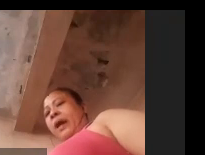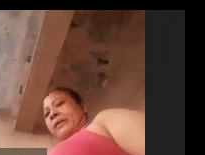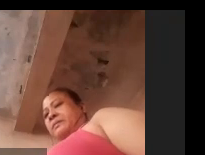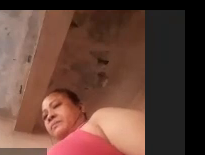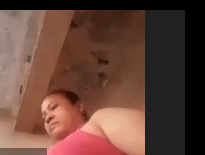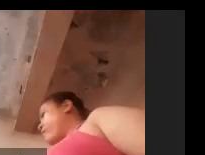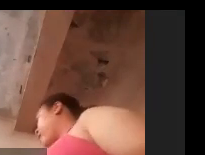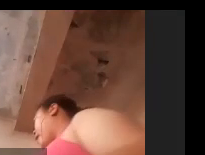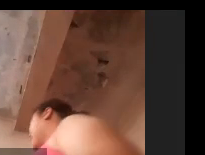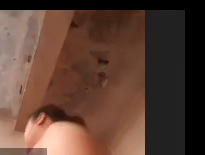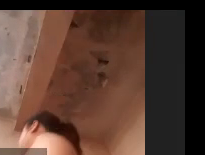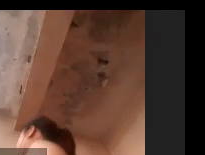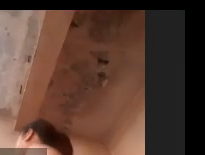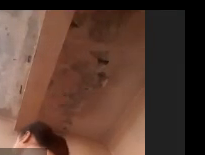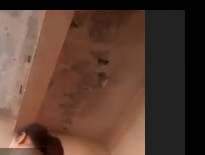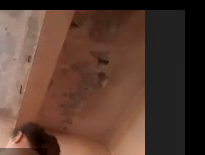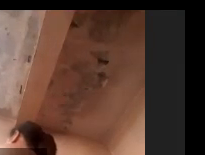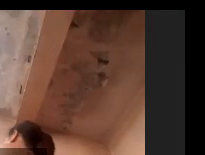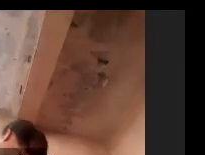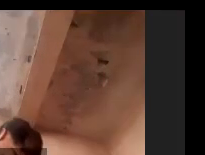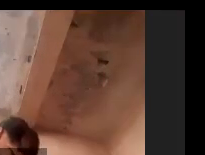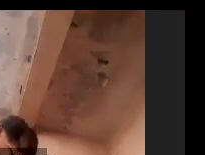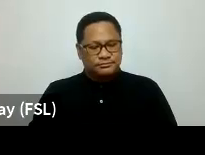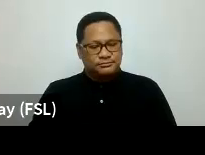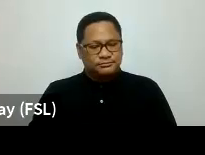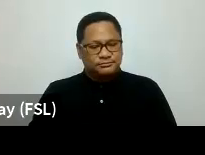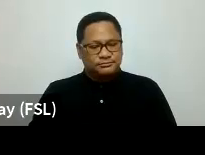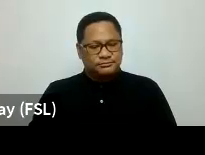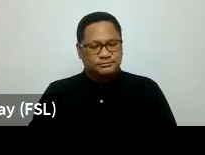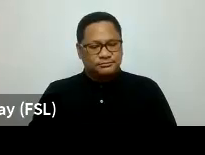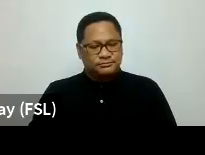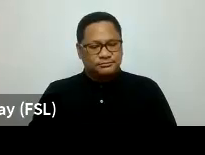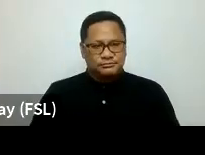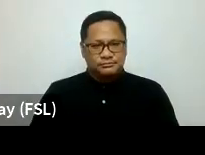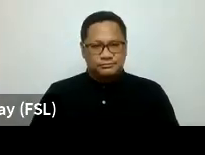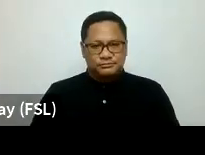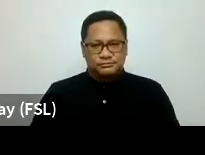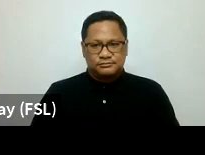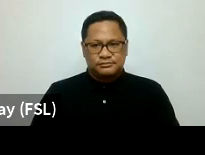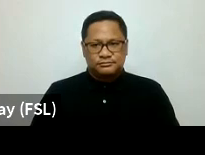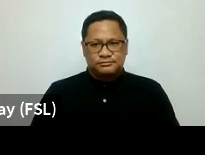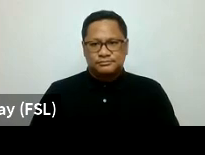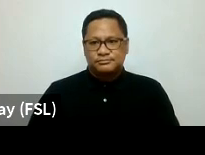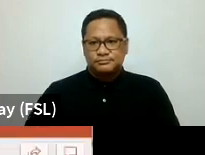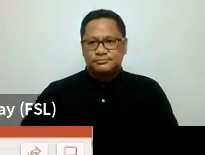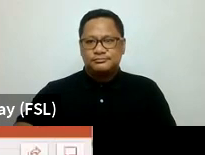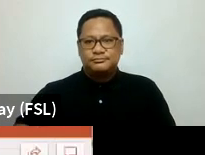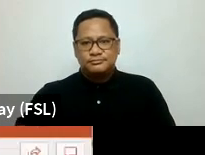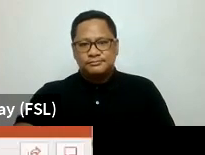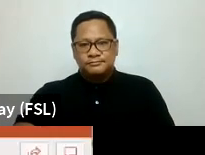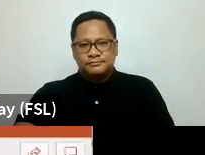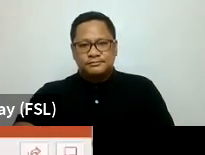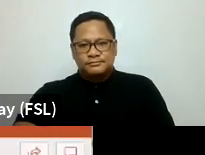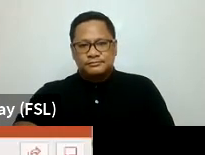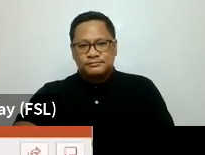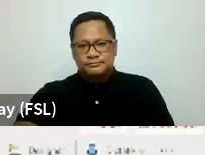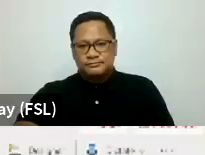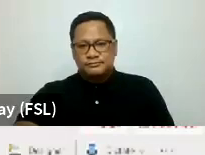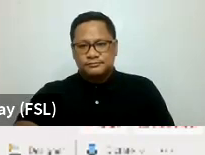Okay? I-share ko na yung okay, this is my first, okay? Ayan.